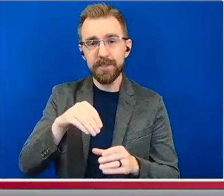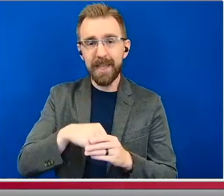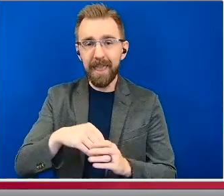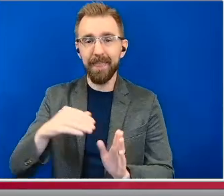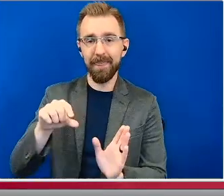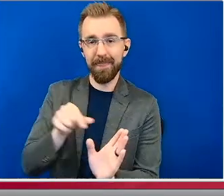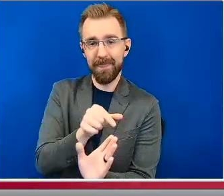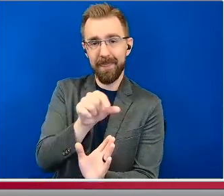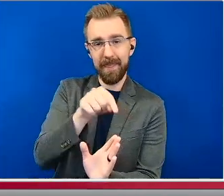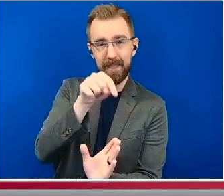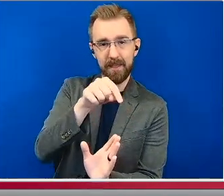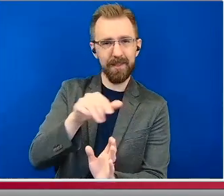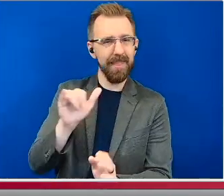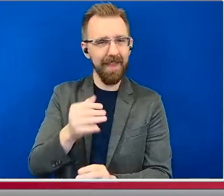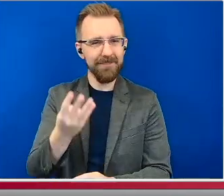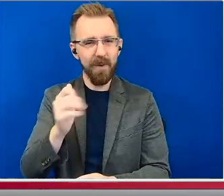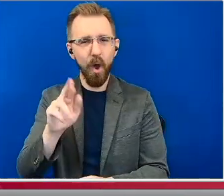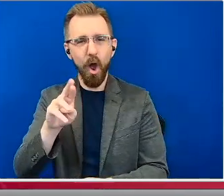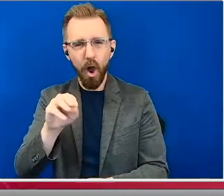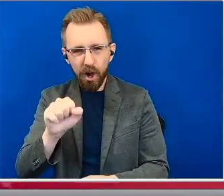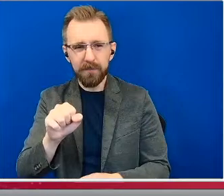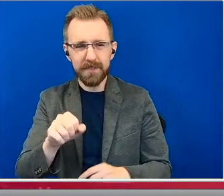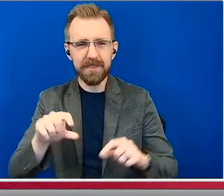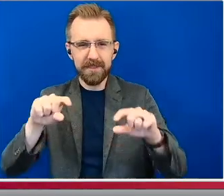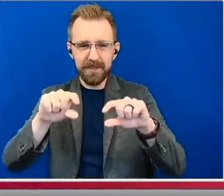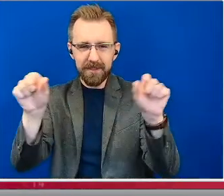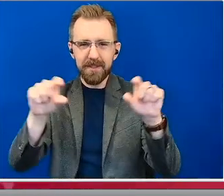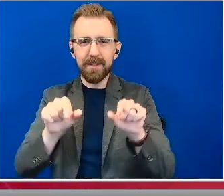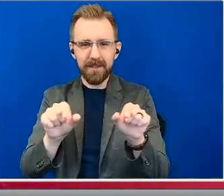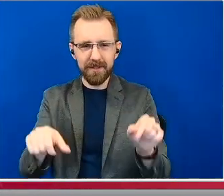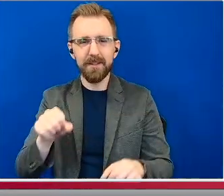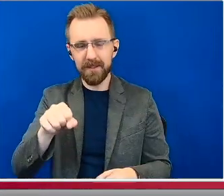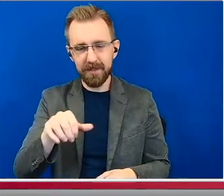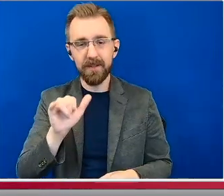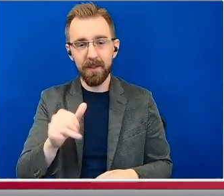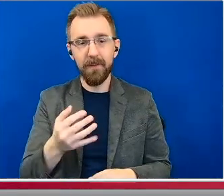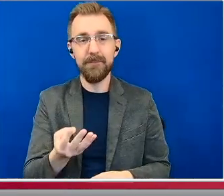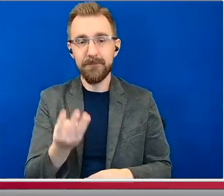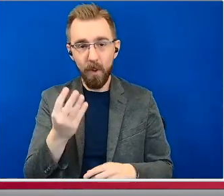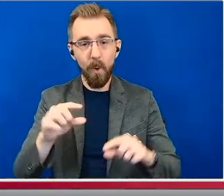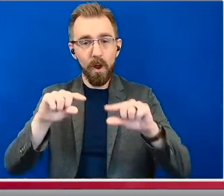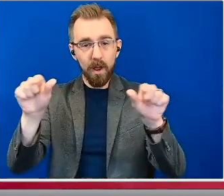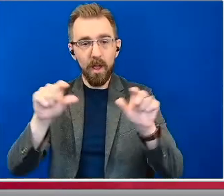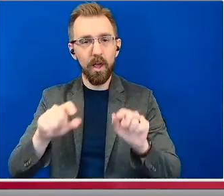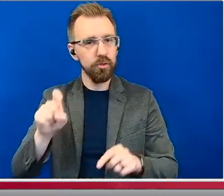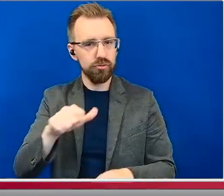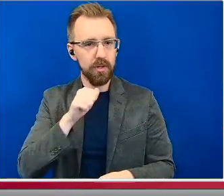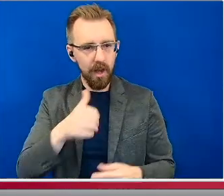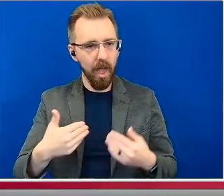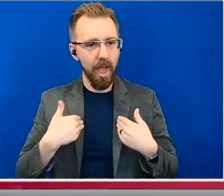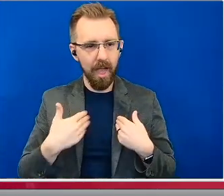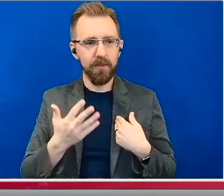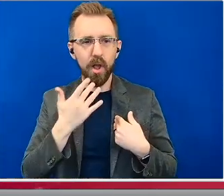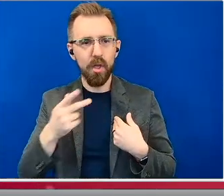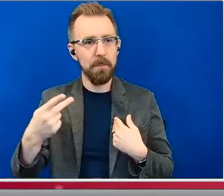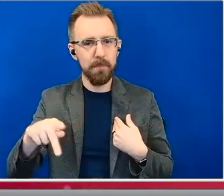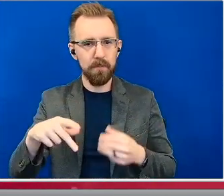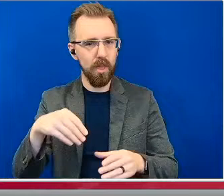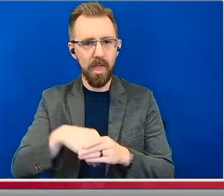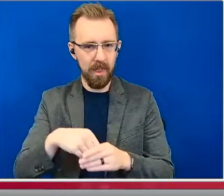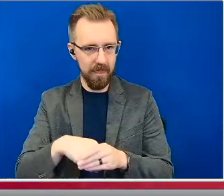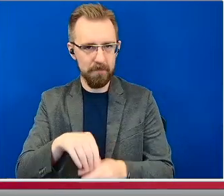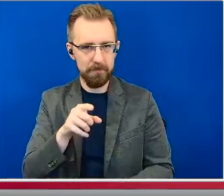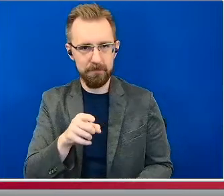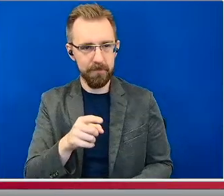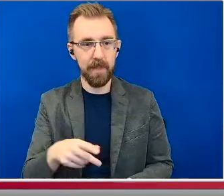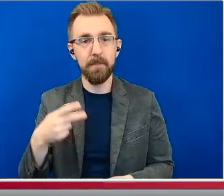arms that sticking are out. actually coming Okay. out like that. So those 4 blood vessels should not have the color purple in them. Purple denotes